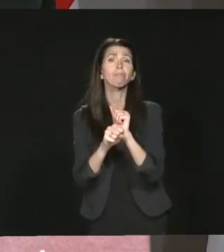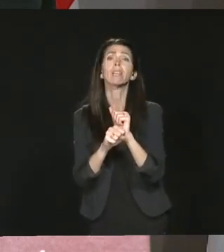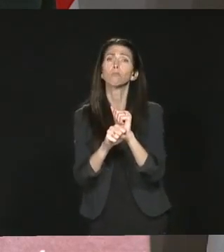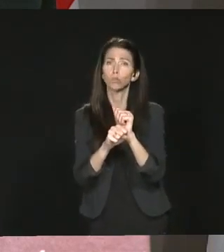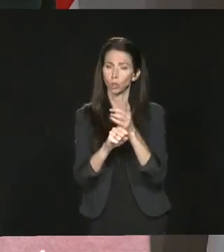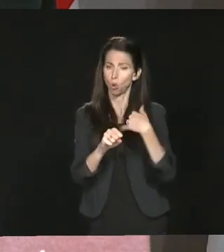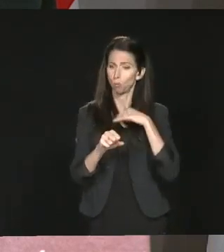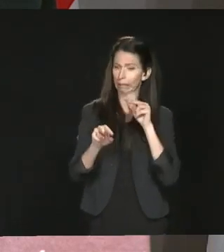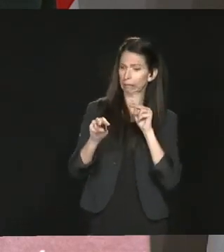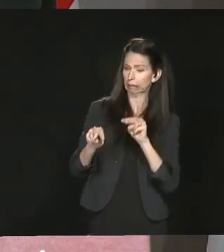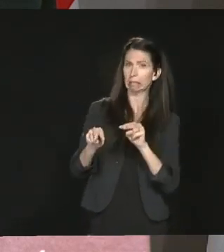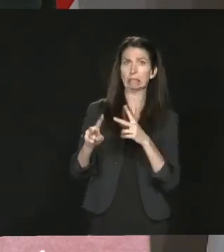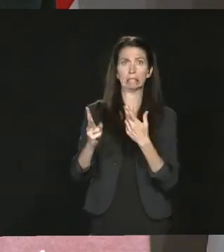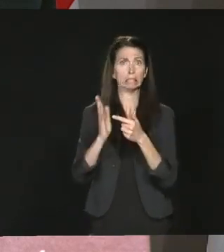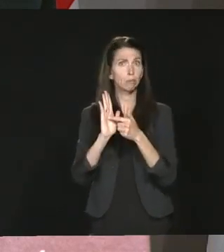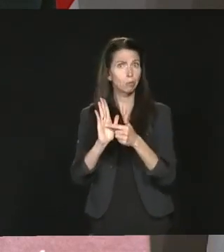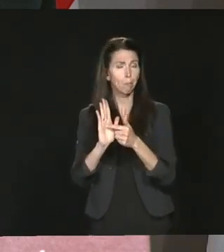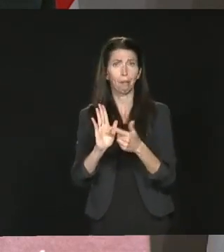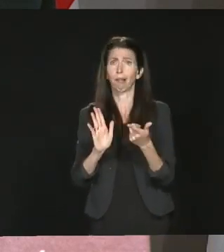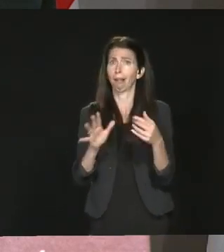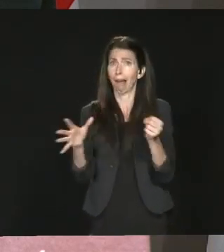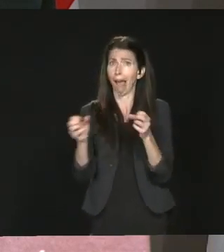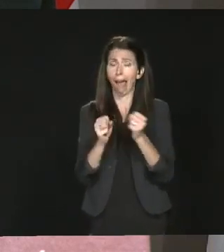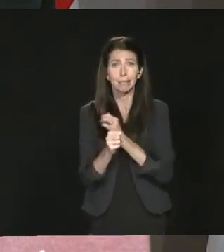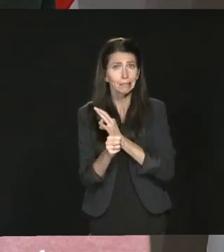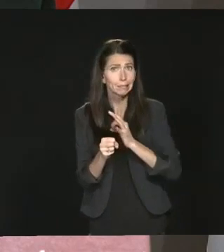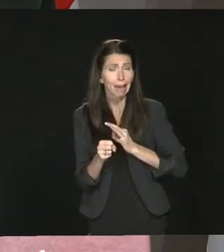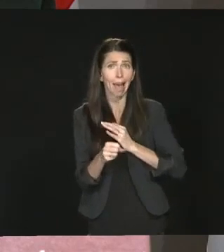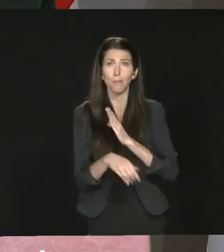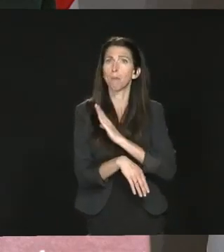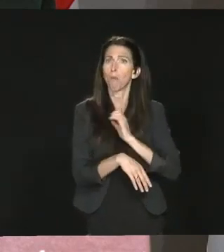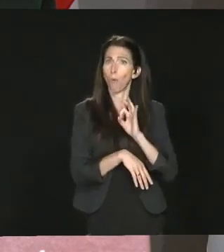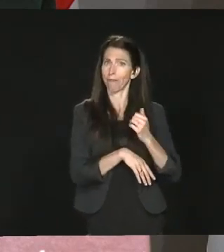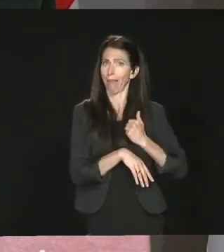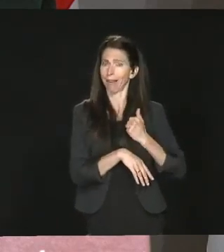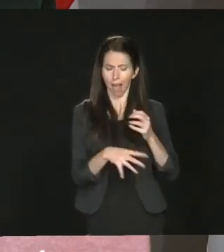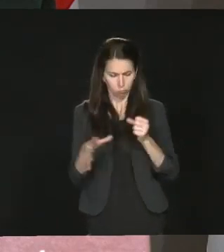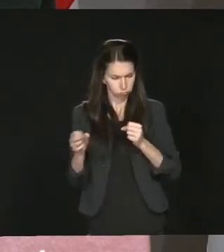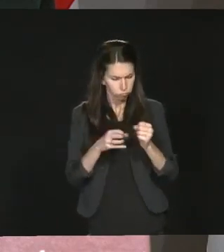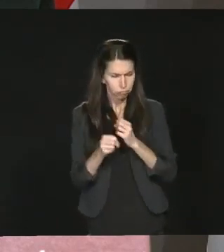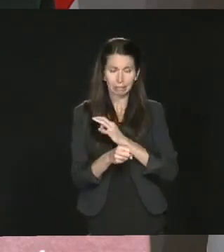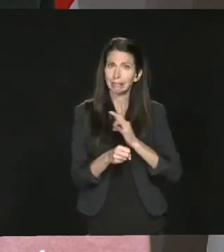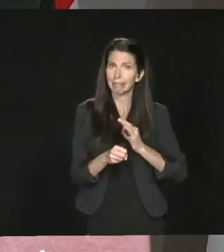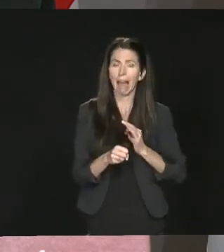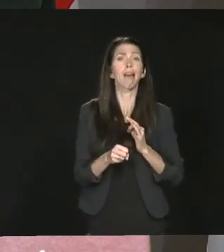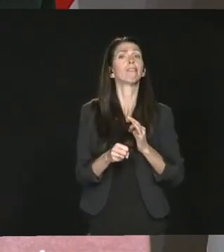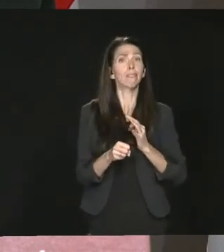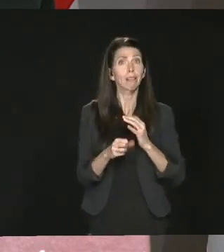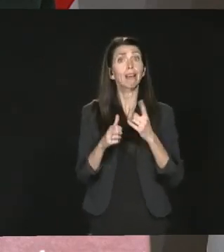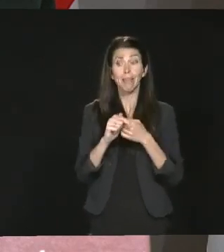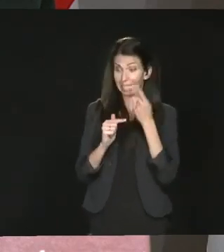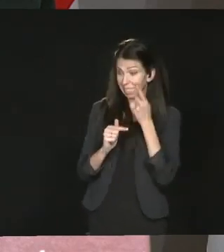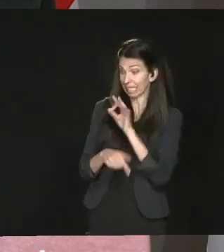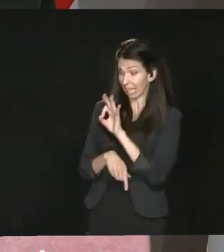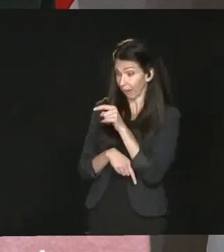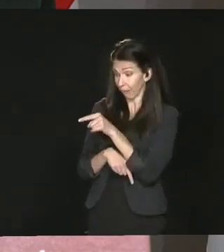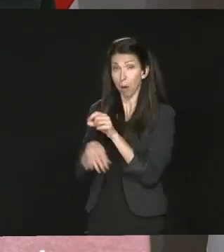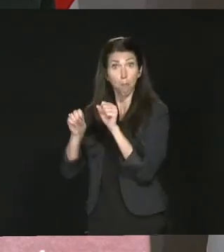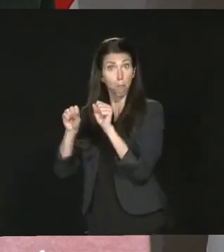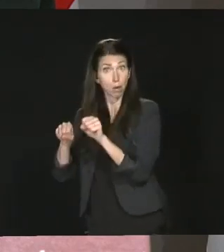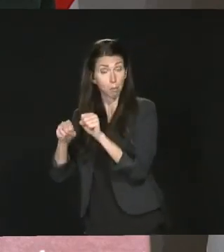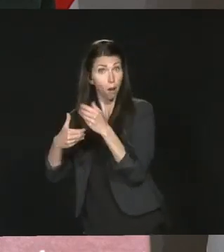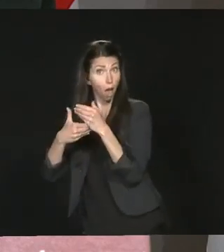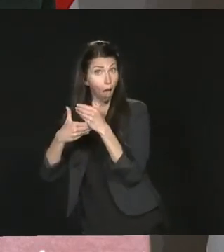extra staff on. They've been working weekends to deal with those individuals who are eligible for release and who perhaps for a number of reasons may